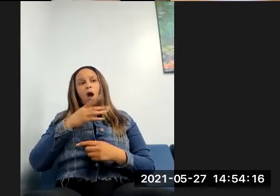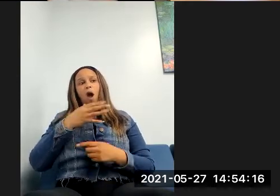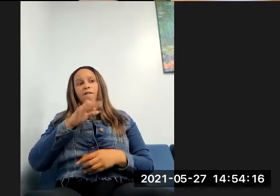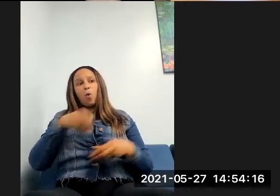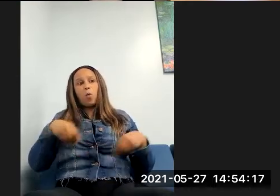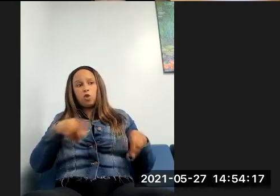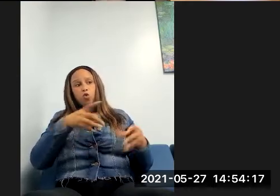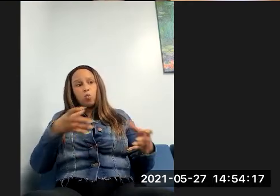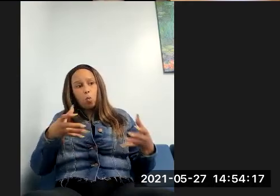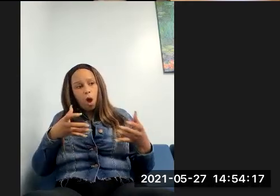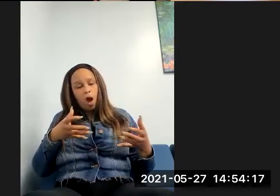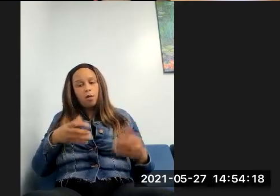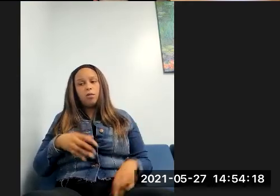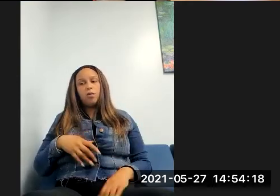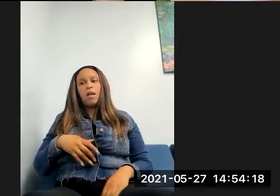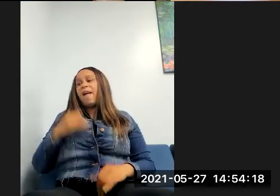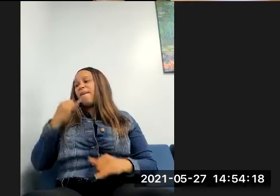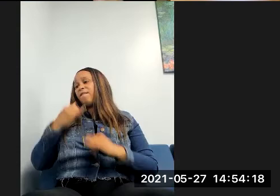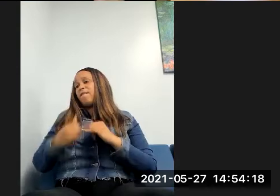And finally,